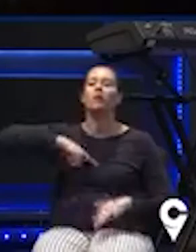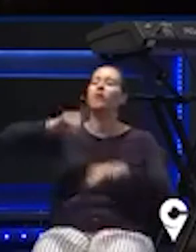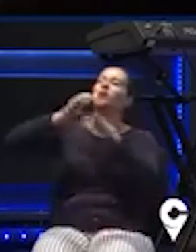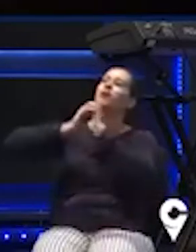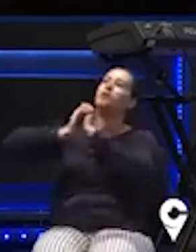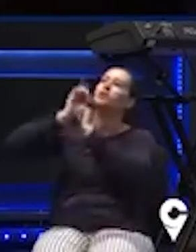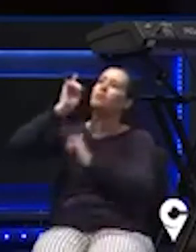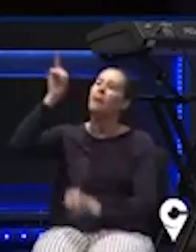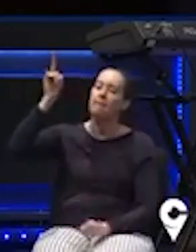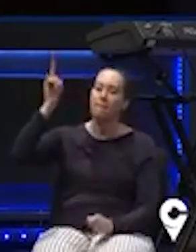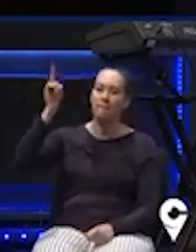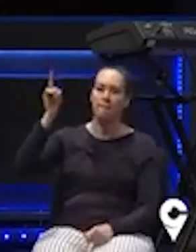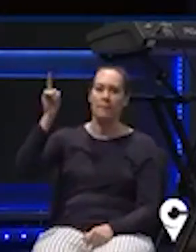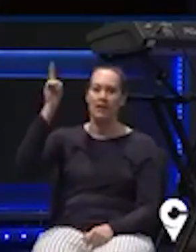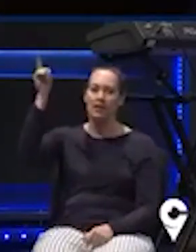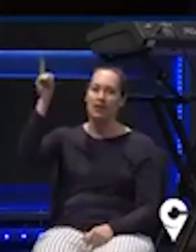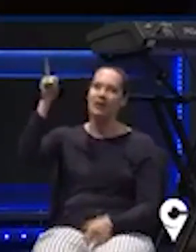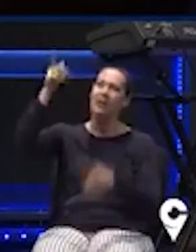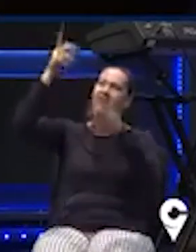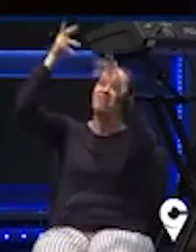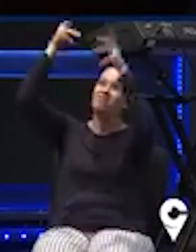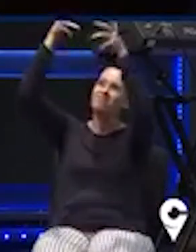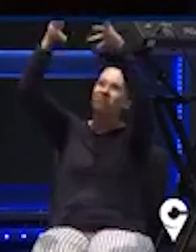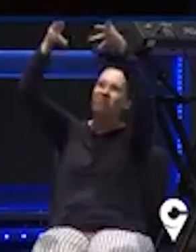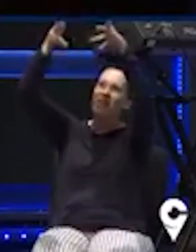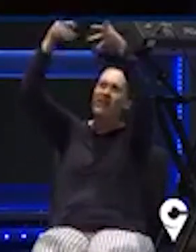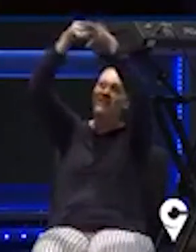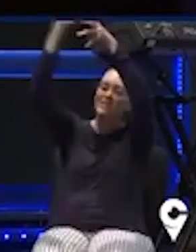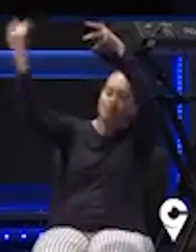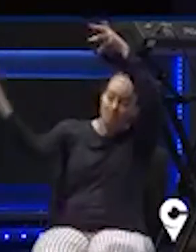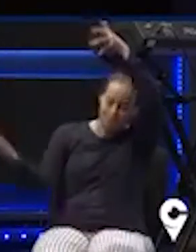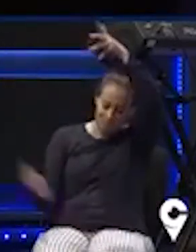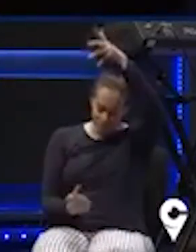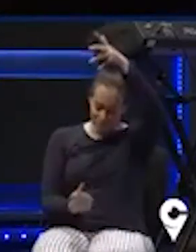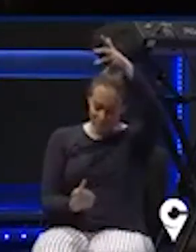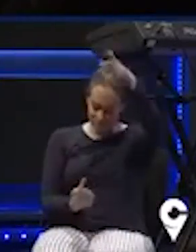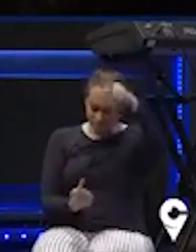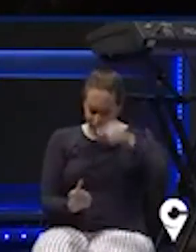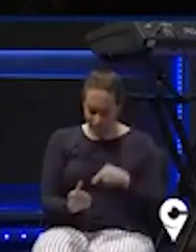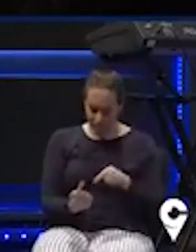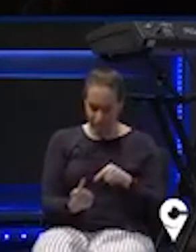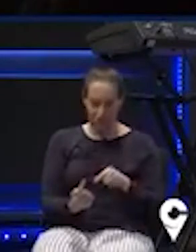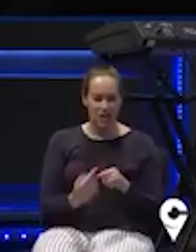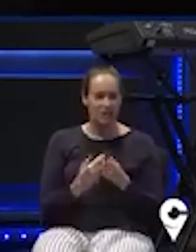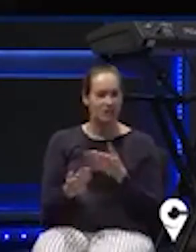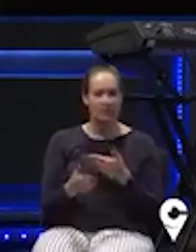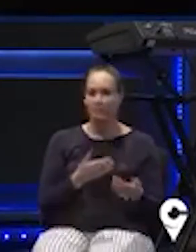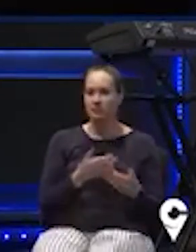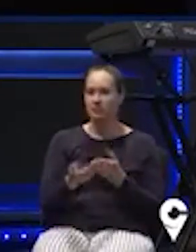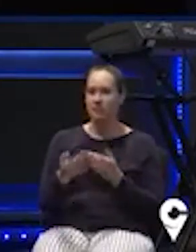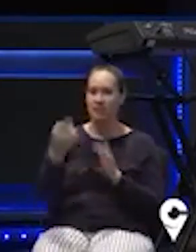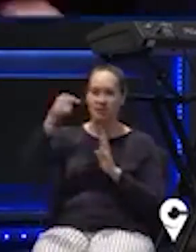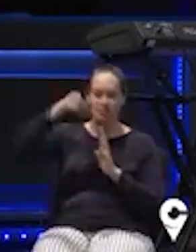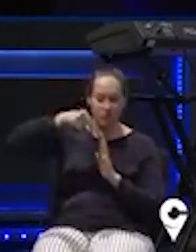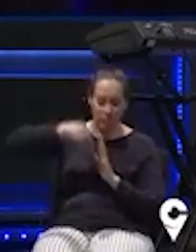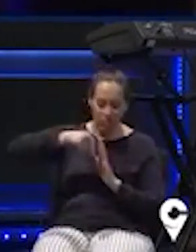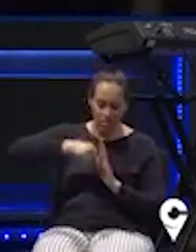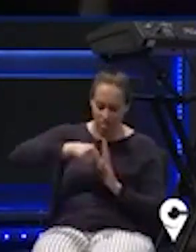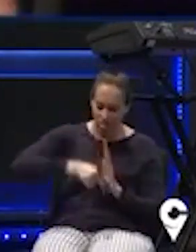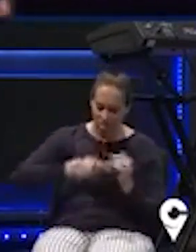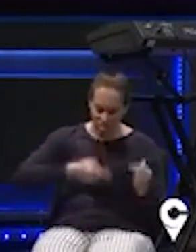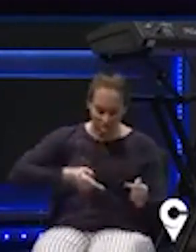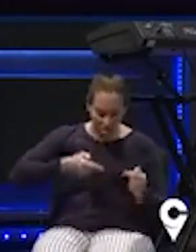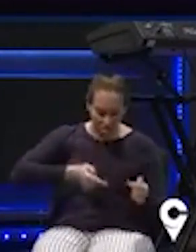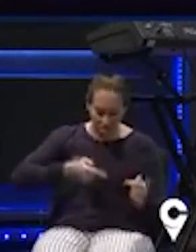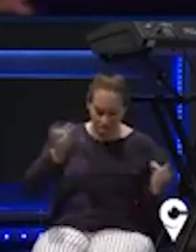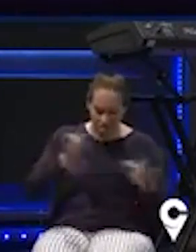thing about this. He left all of that, and he comes down, and no matter how far down you go, no matter where your struggle takes